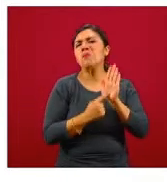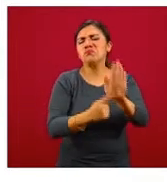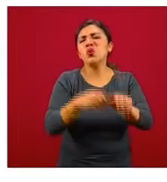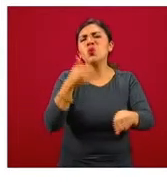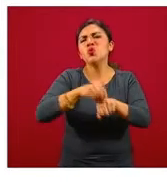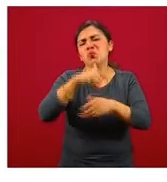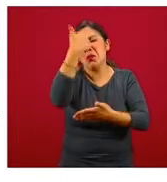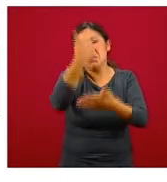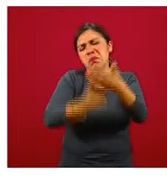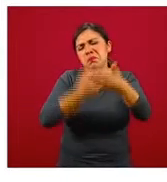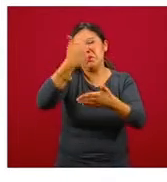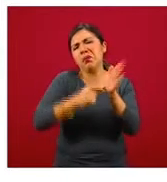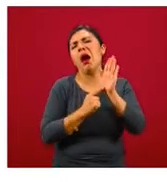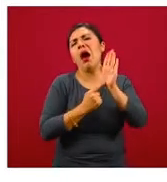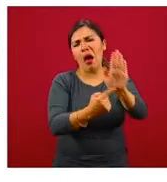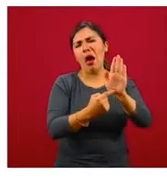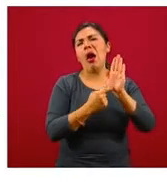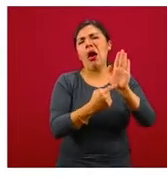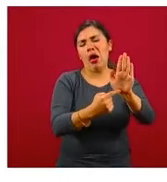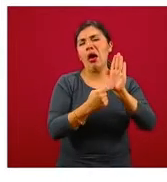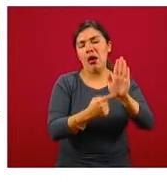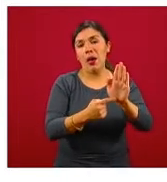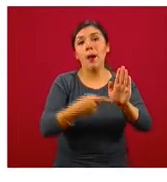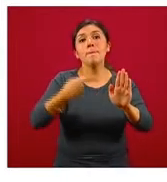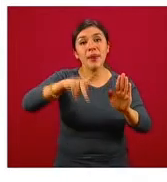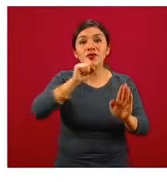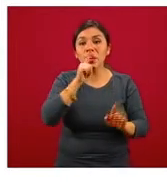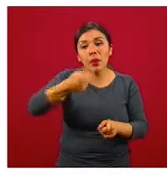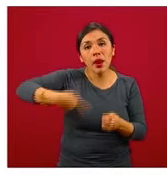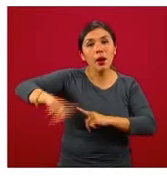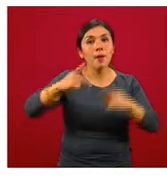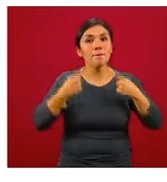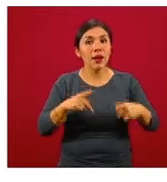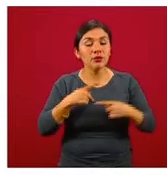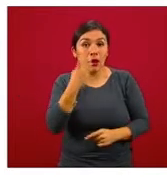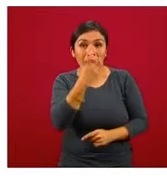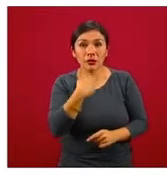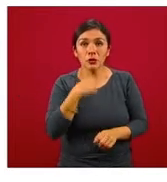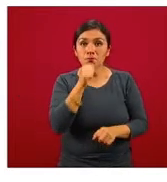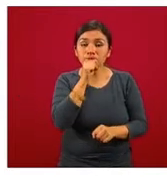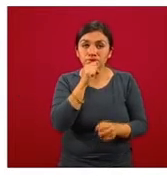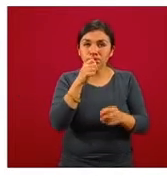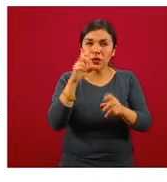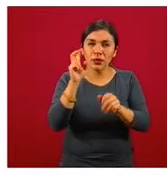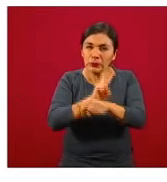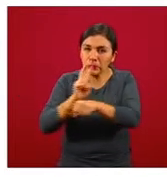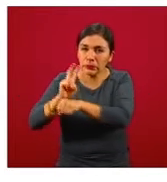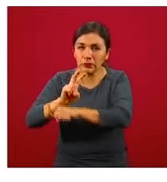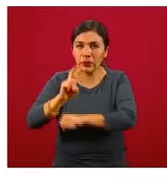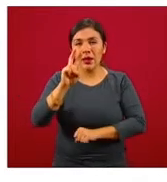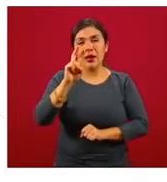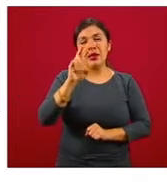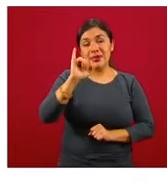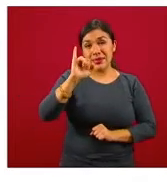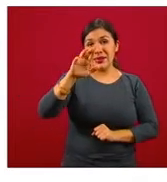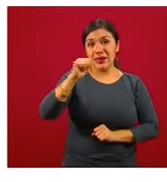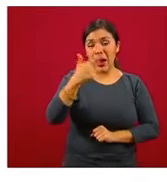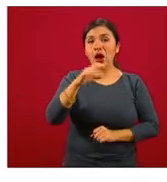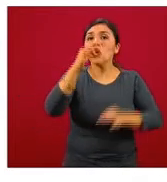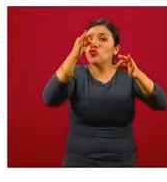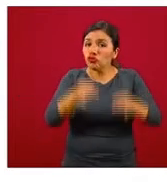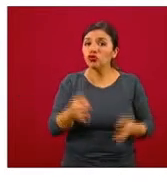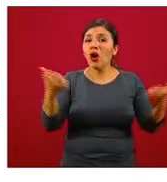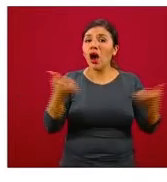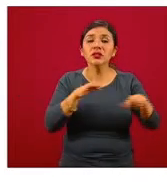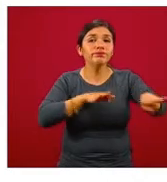números en esta We conferencia we para do invitarlos always want to también a share la this población, information with you este monitoreo and va a let you estar know that mira this realmente monitoring está for the operando IRAG